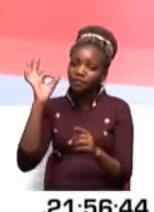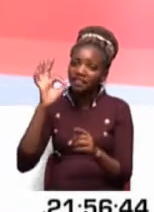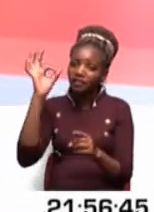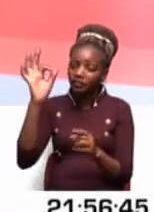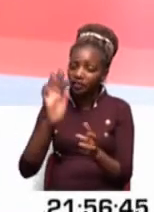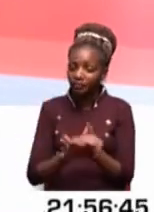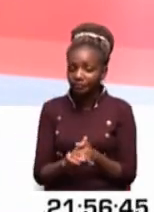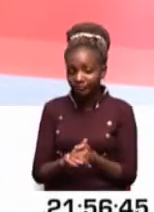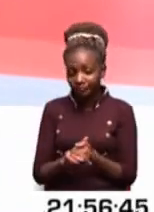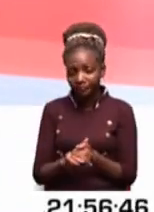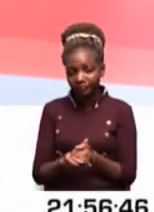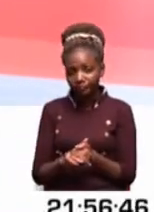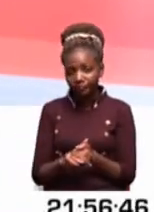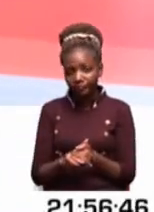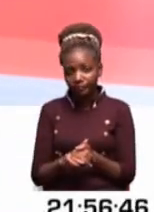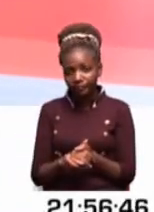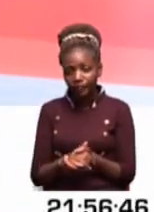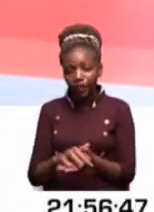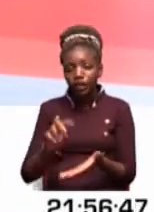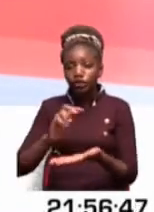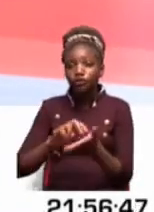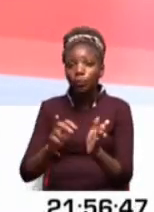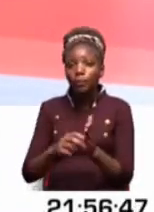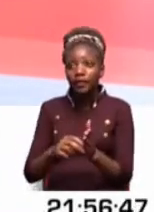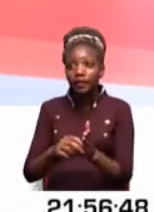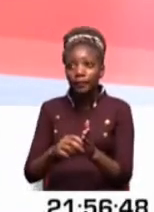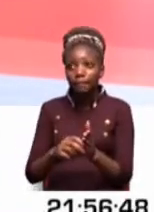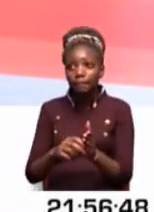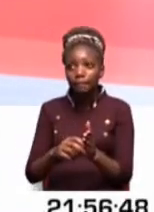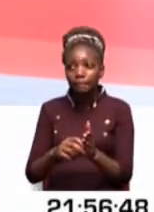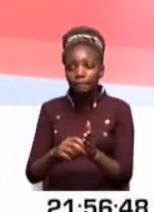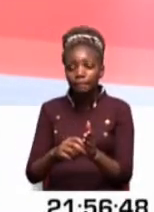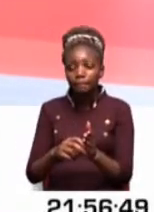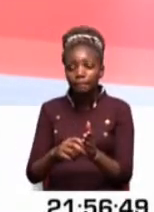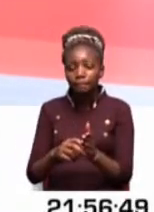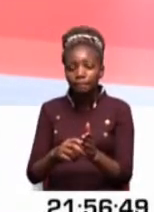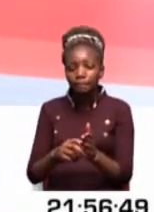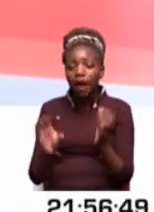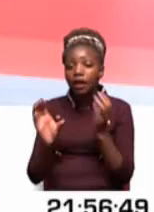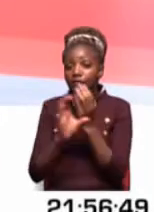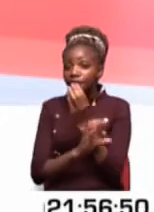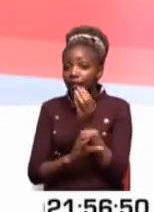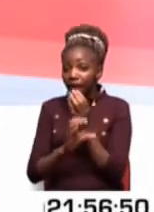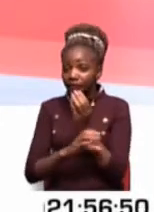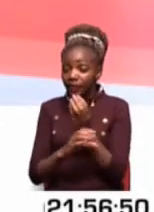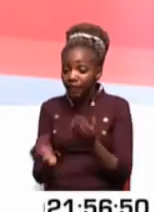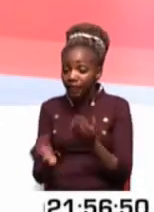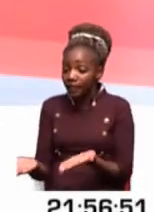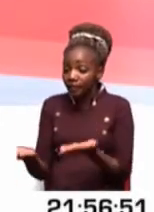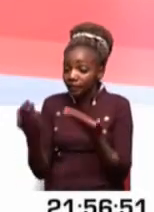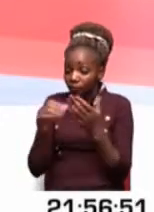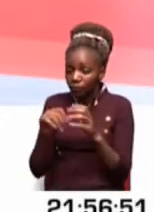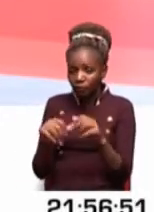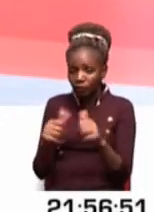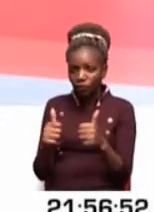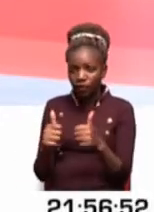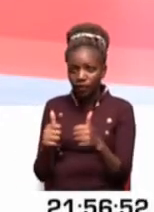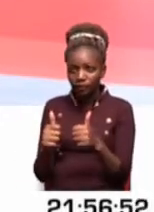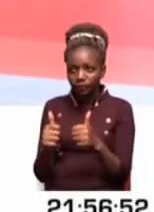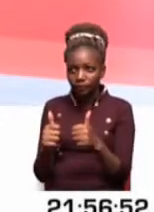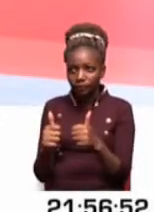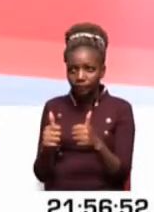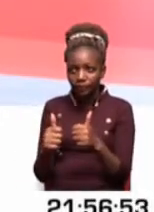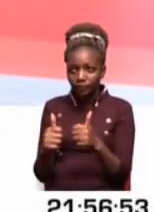it's so easy a question as where do you start when you're answering that question? And the country is moving. The thing that is without doubt